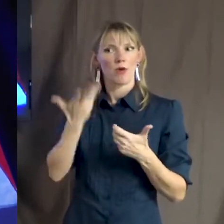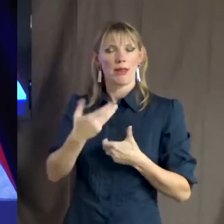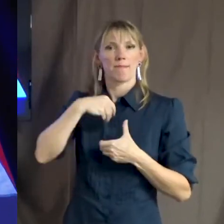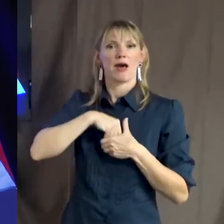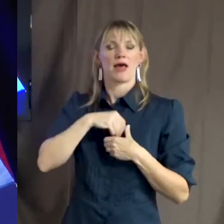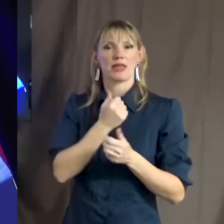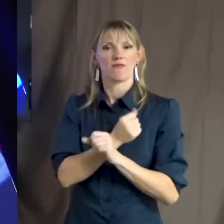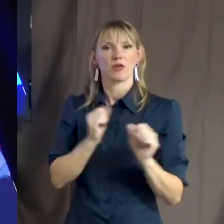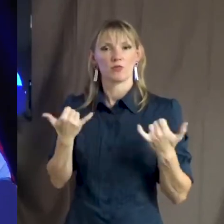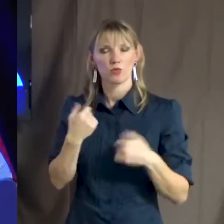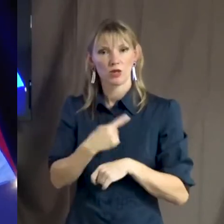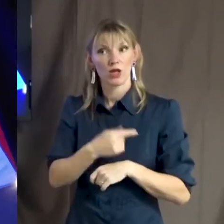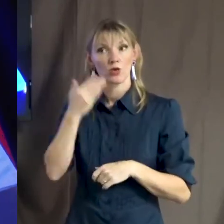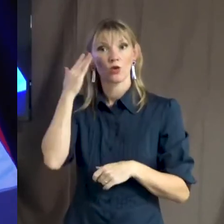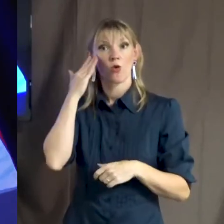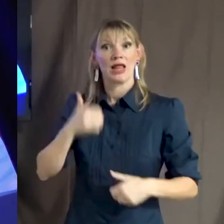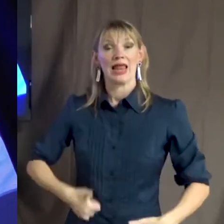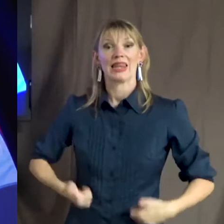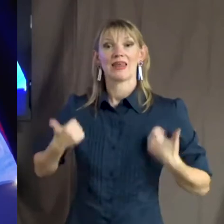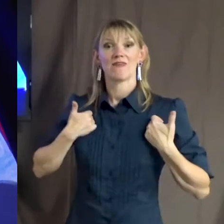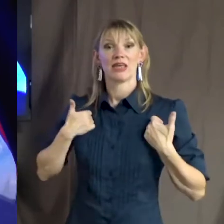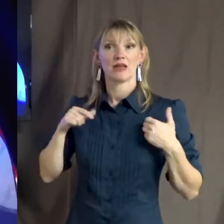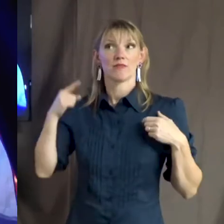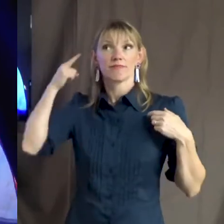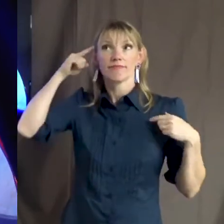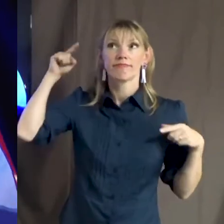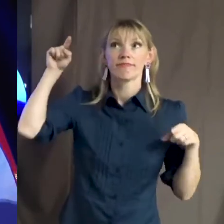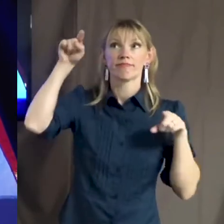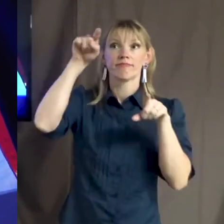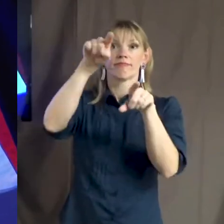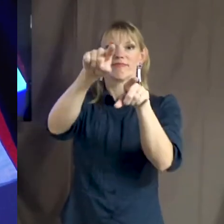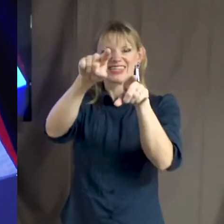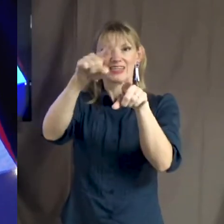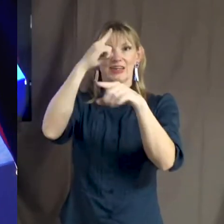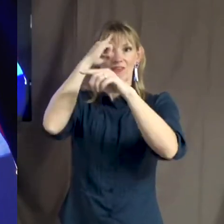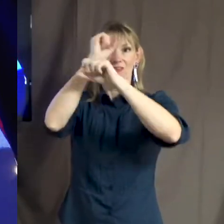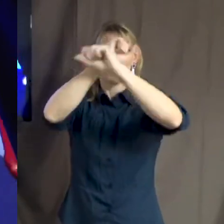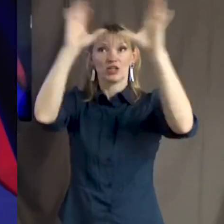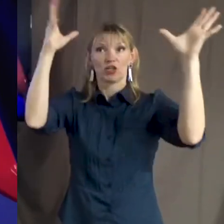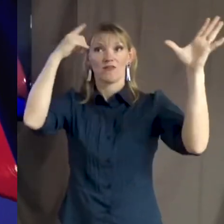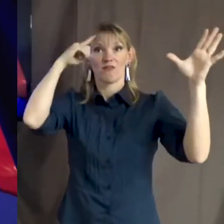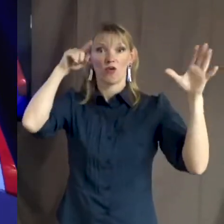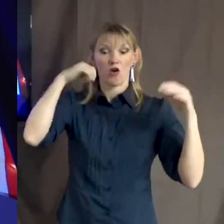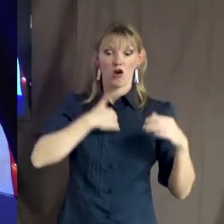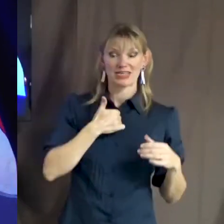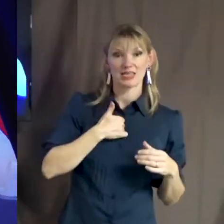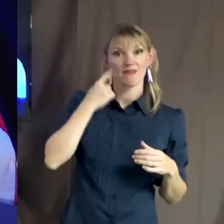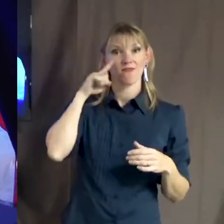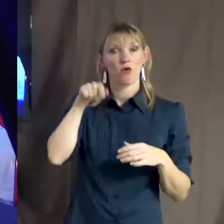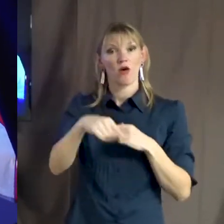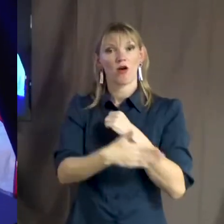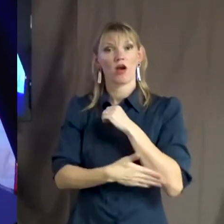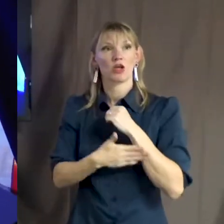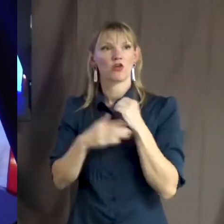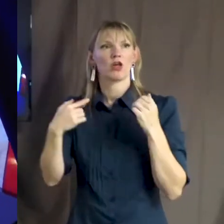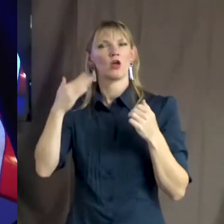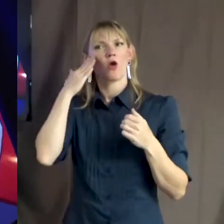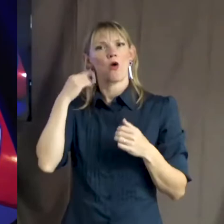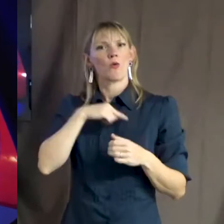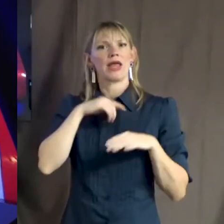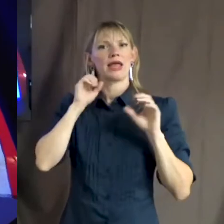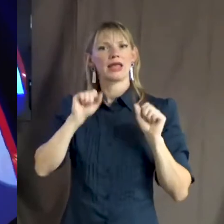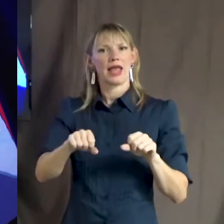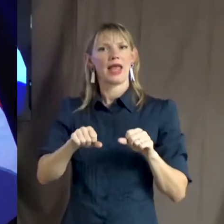and know that by living in accordance with our highest vision, not only of ourselves, but for our country, we can be a presence for